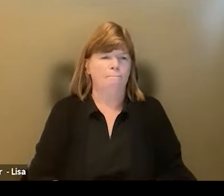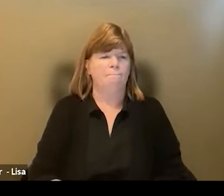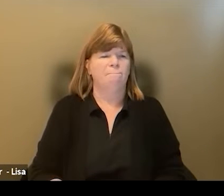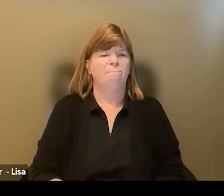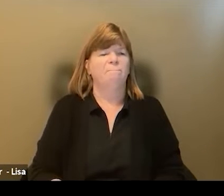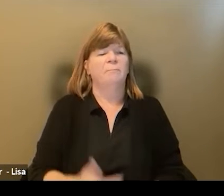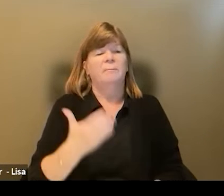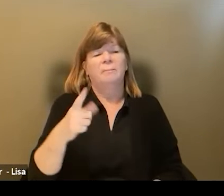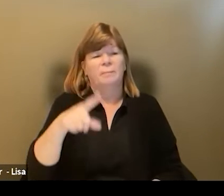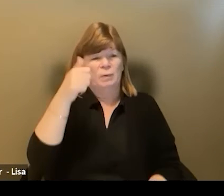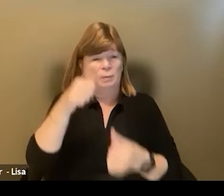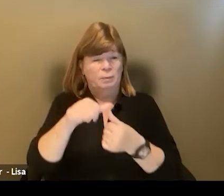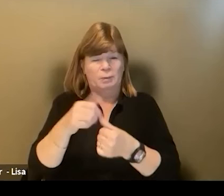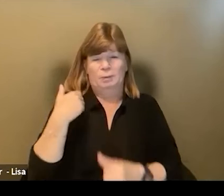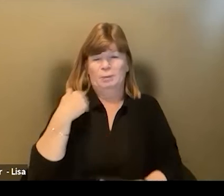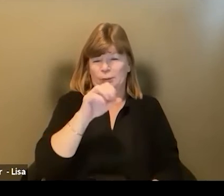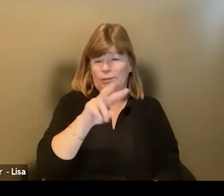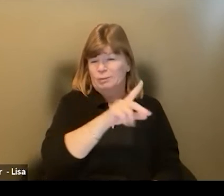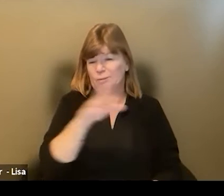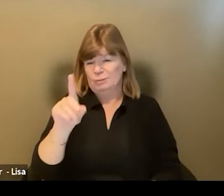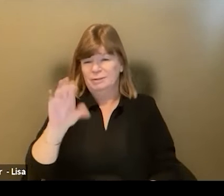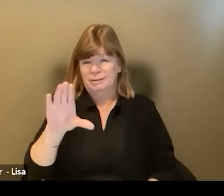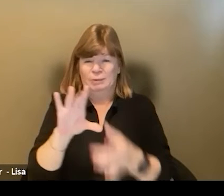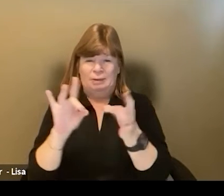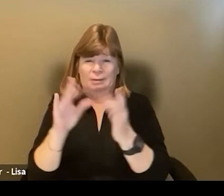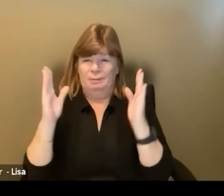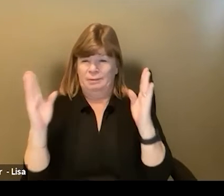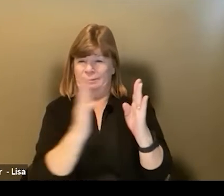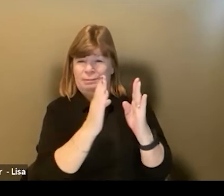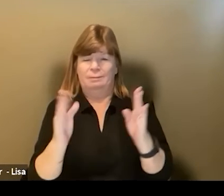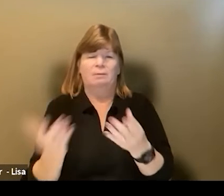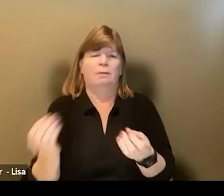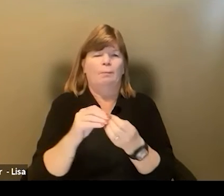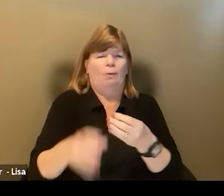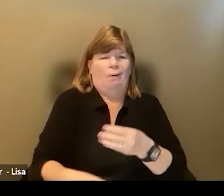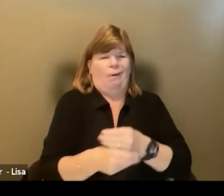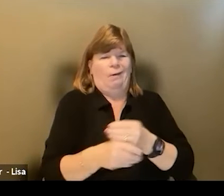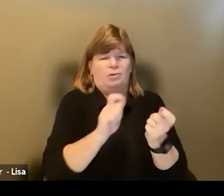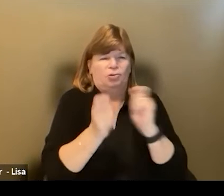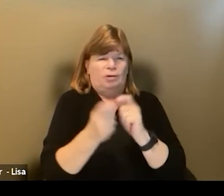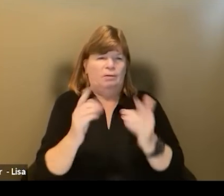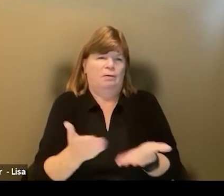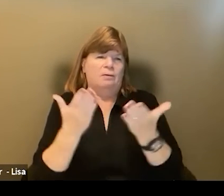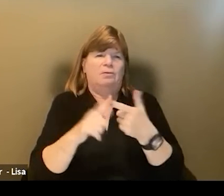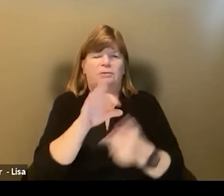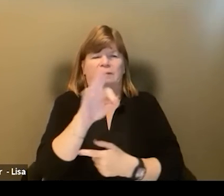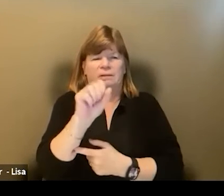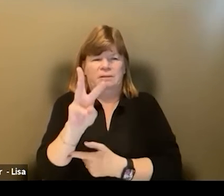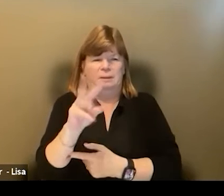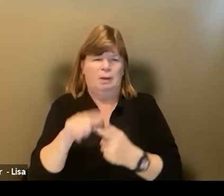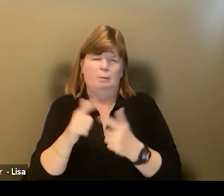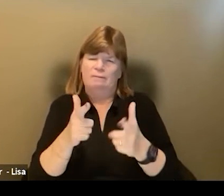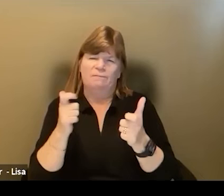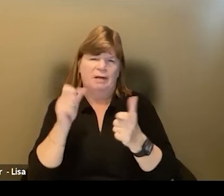You may recall in the November through December public comment period, there were some additional changes proposed to the family supports waiver, and I'll just touch upon